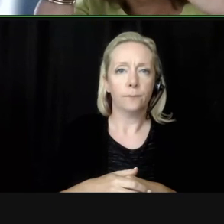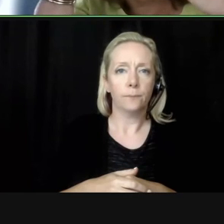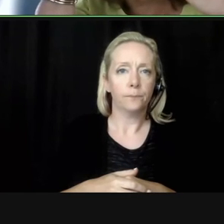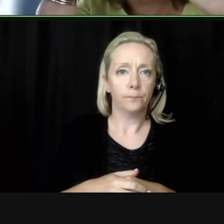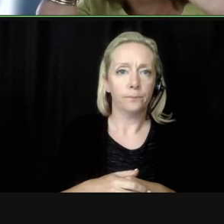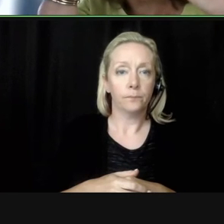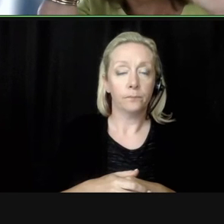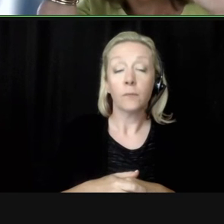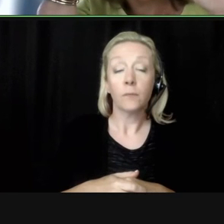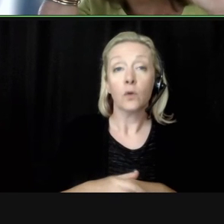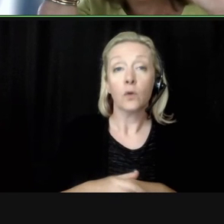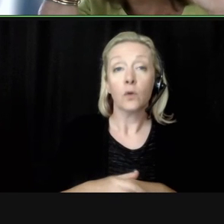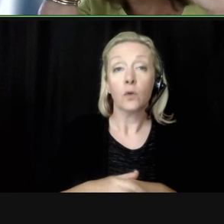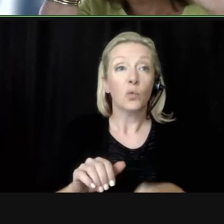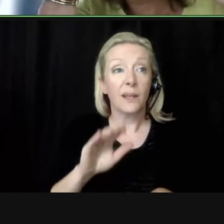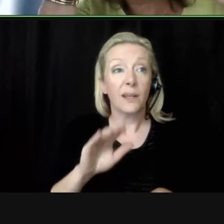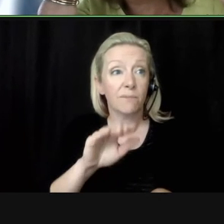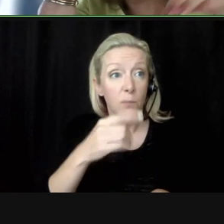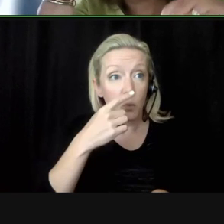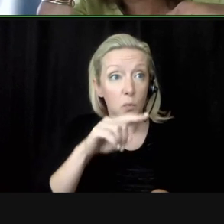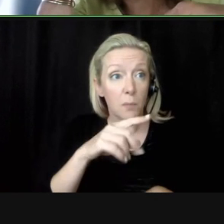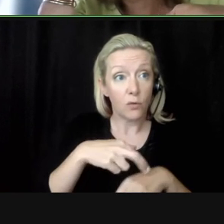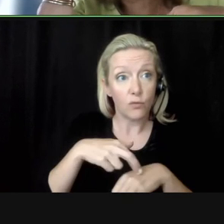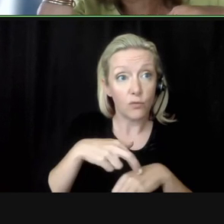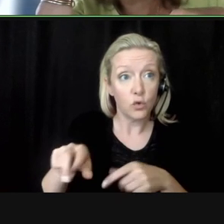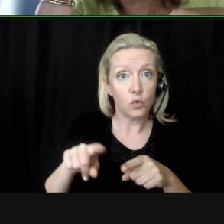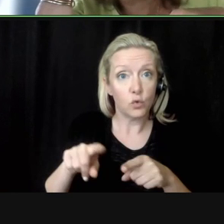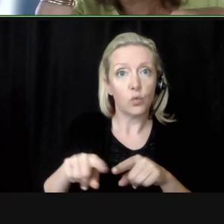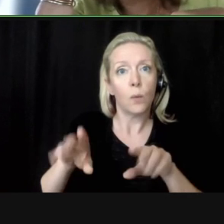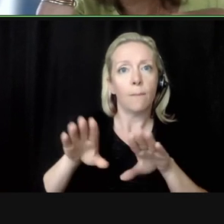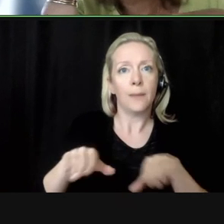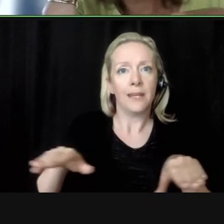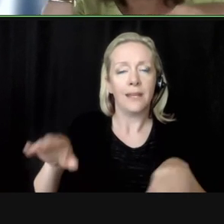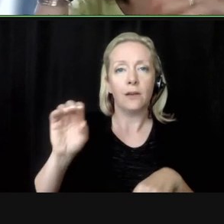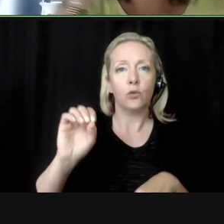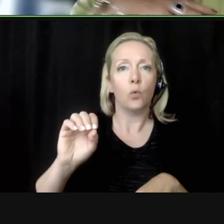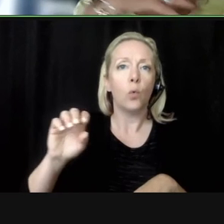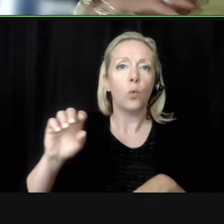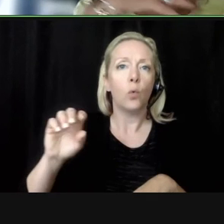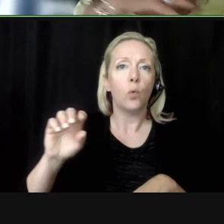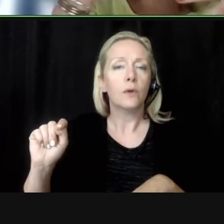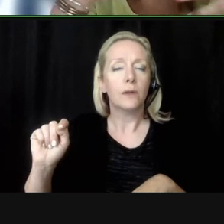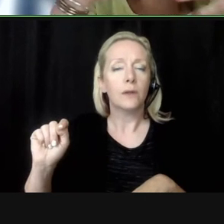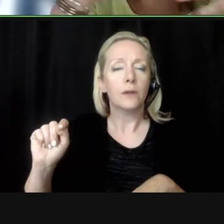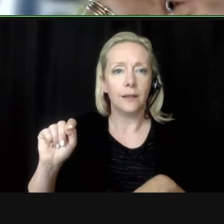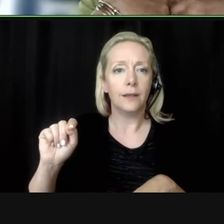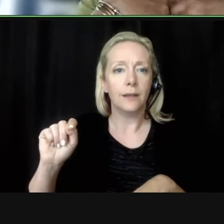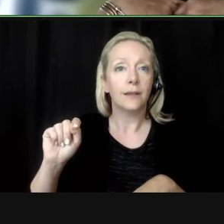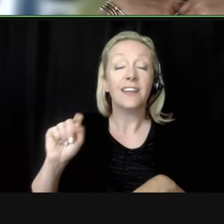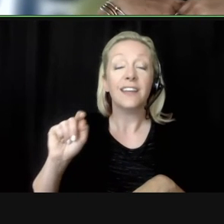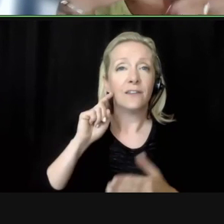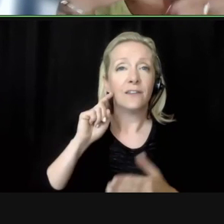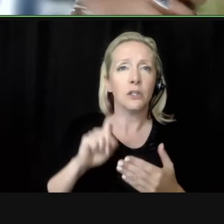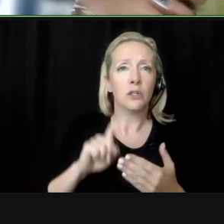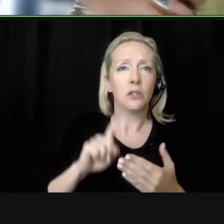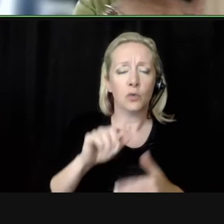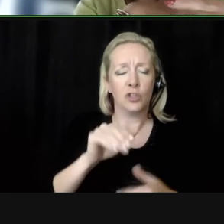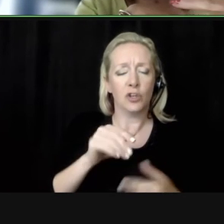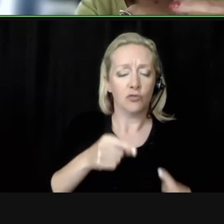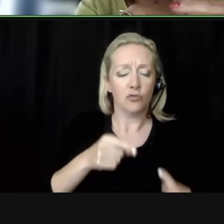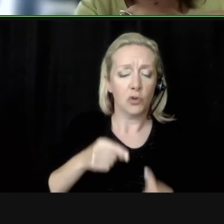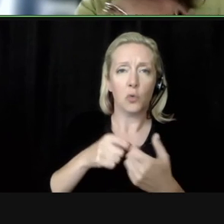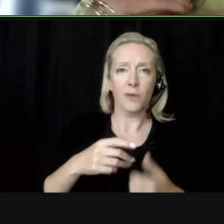ask for a referral to a pediatric occupational therapist, that if they are having sensory issues, that